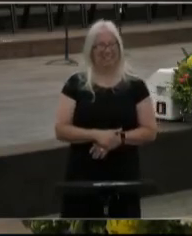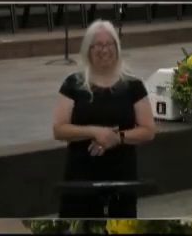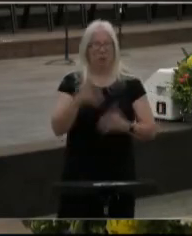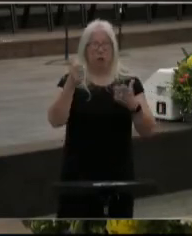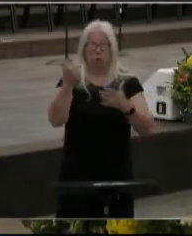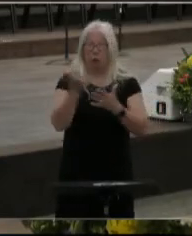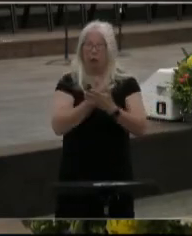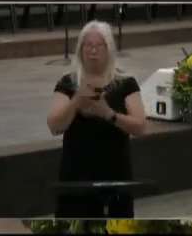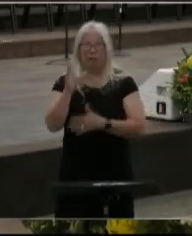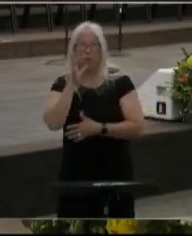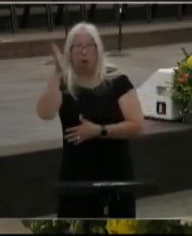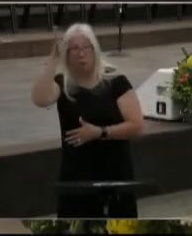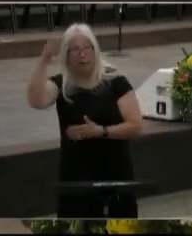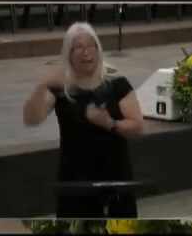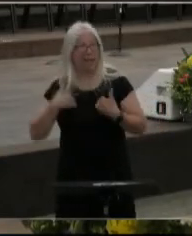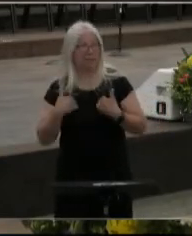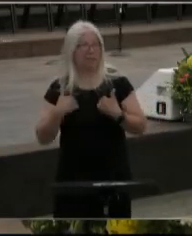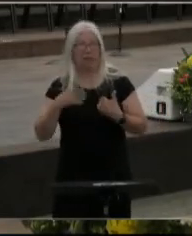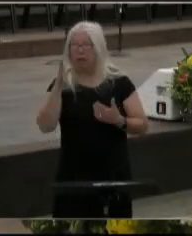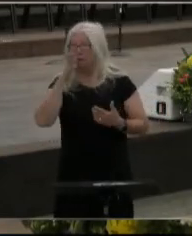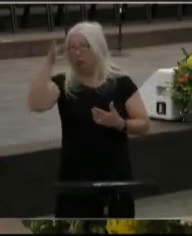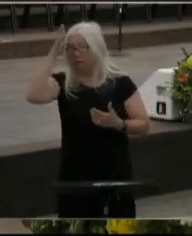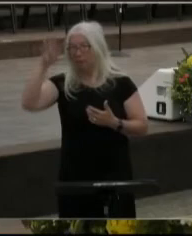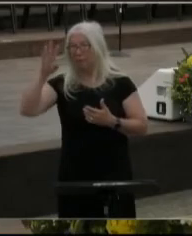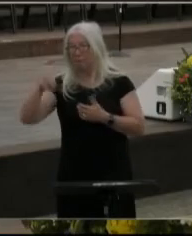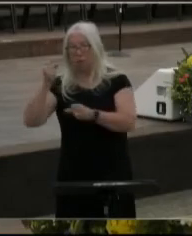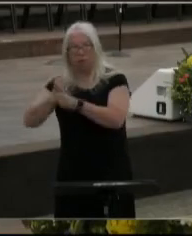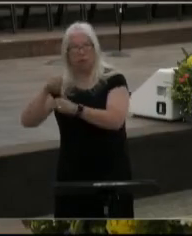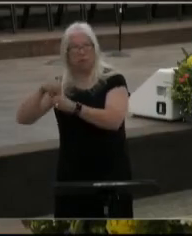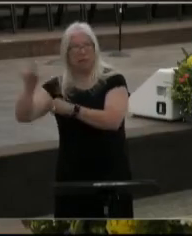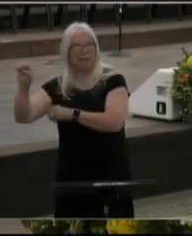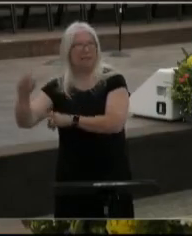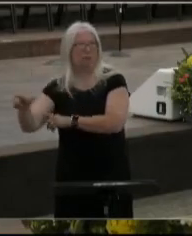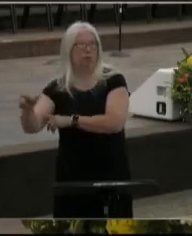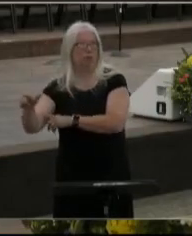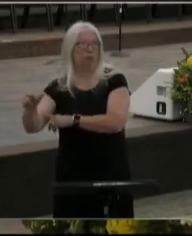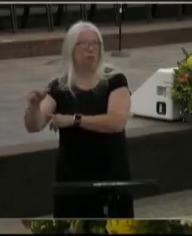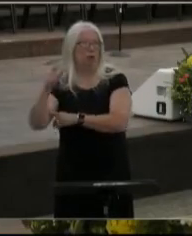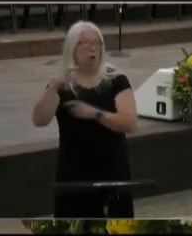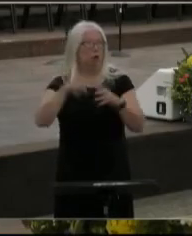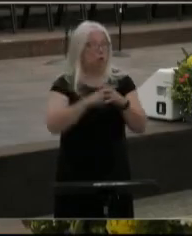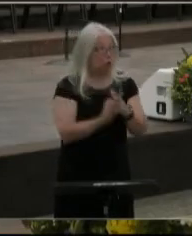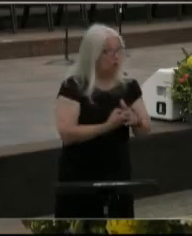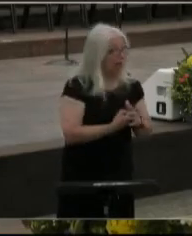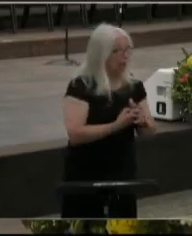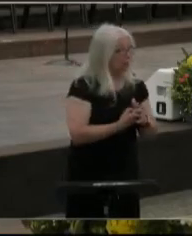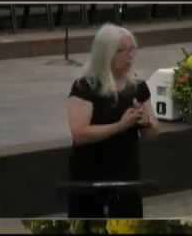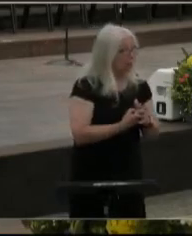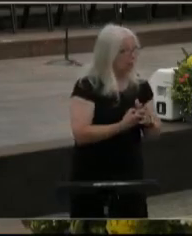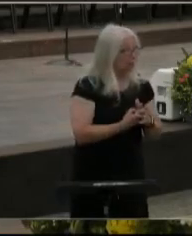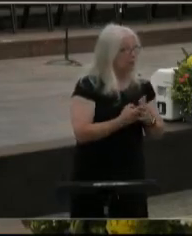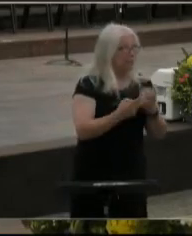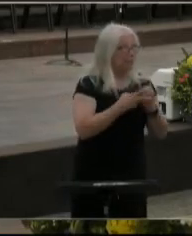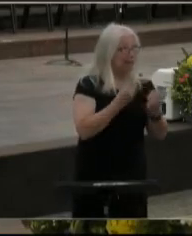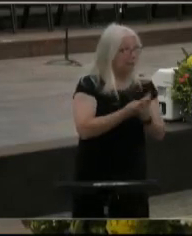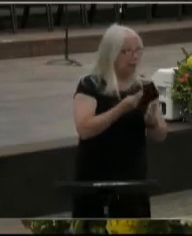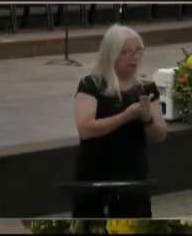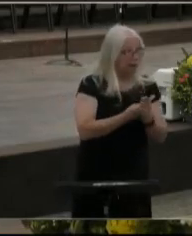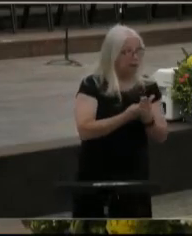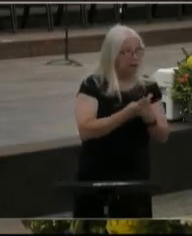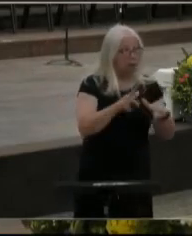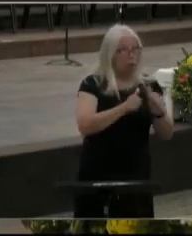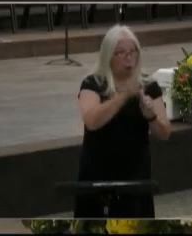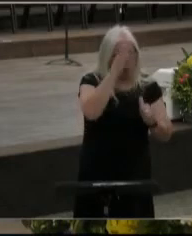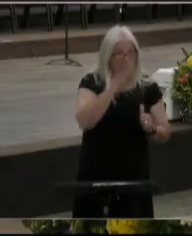You want everything your mom and daddy's got. And mom and daddy put 40 years into that deal. You're starting out. Save your money. Walk